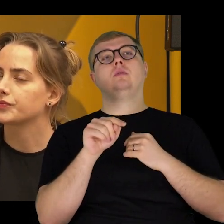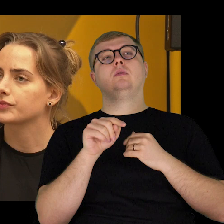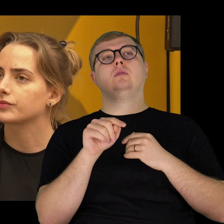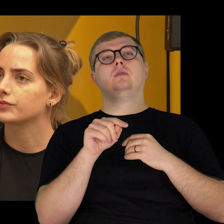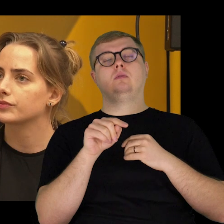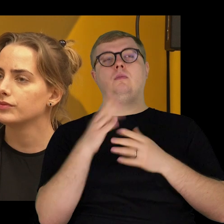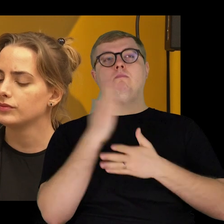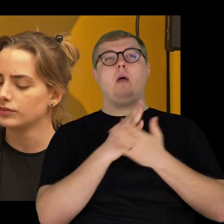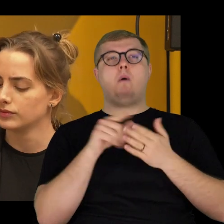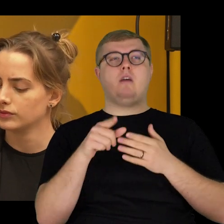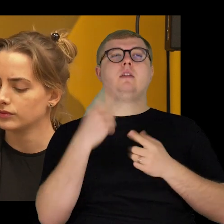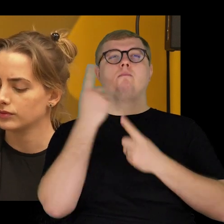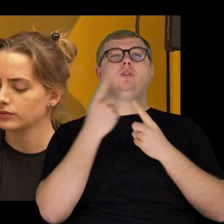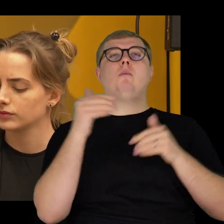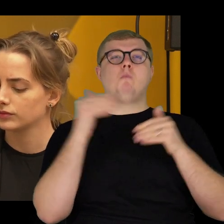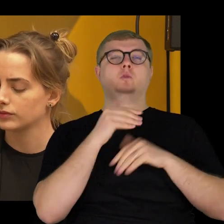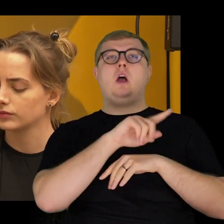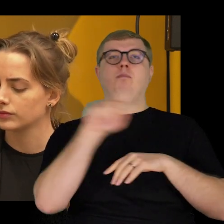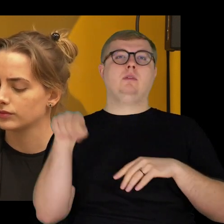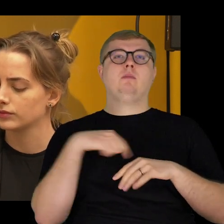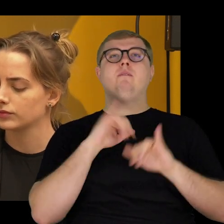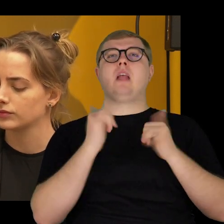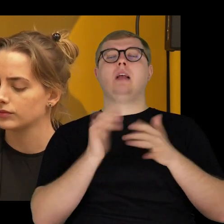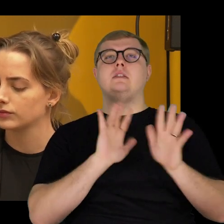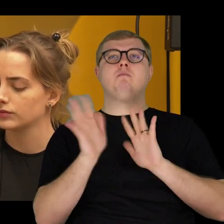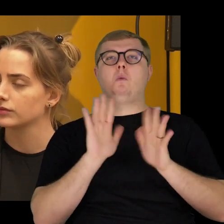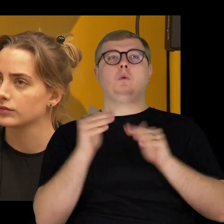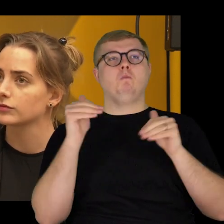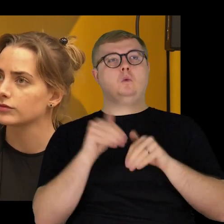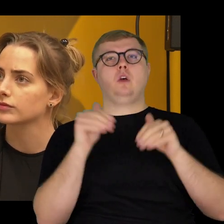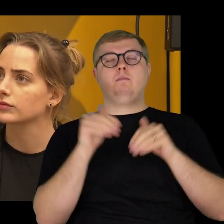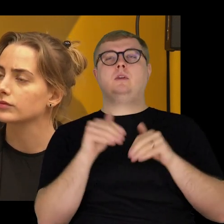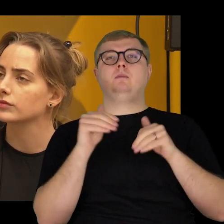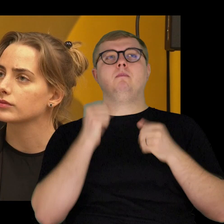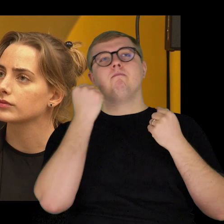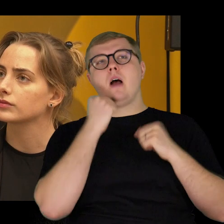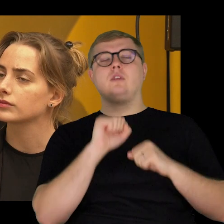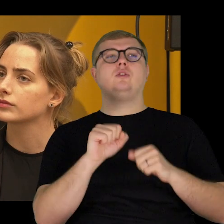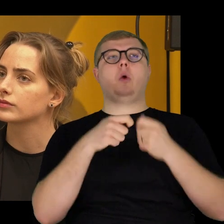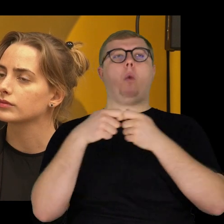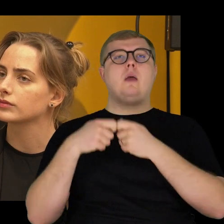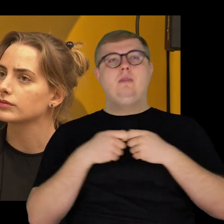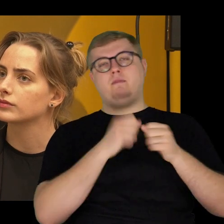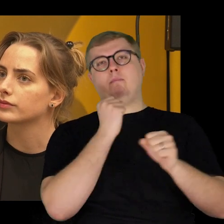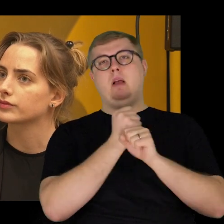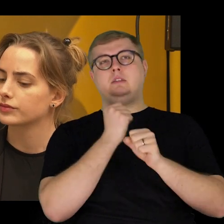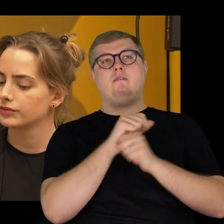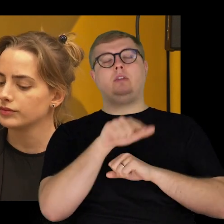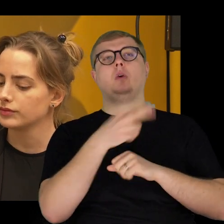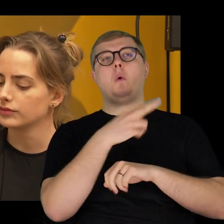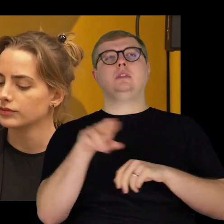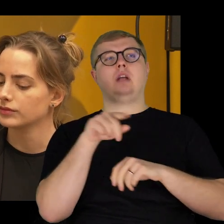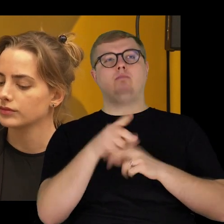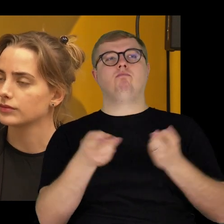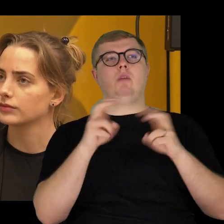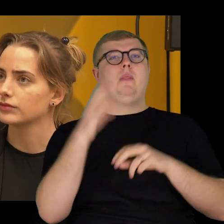mapping, how we can work together more collectively within sort of scientific knowledge